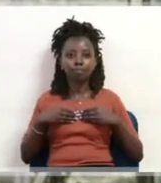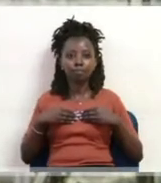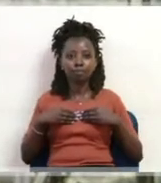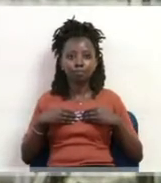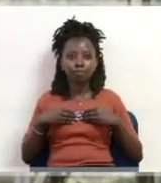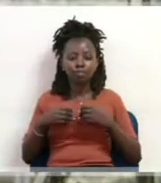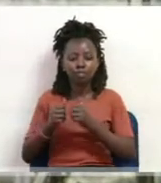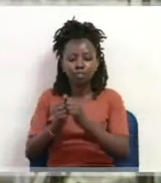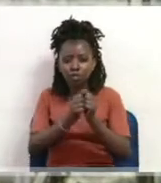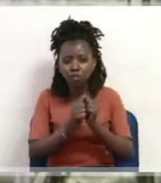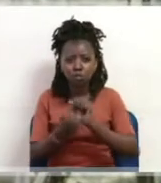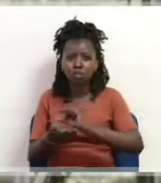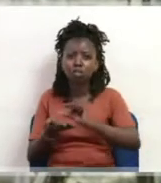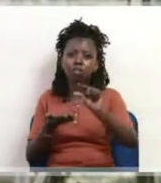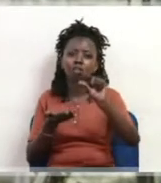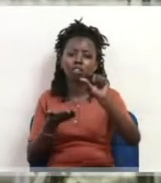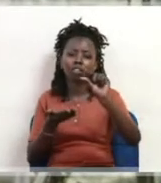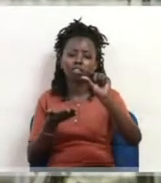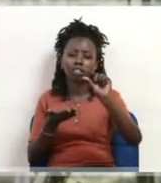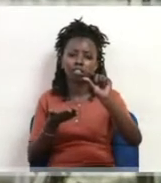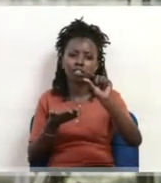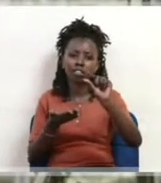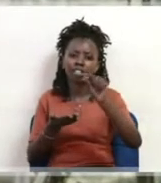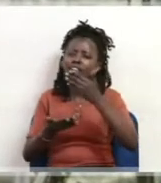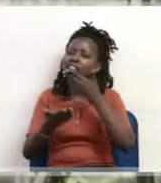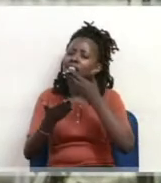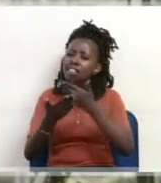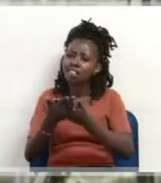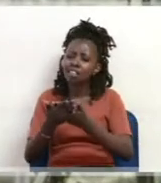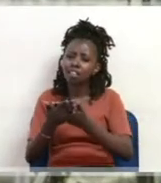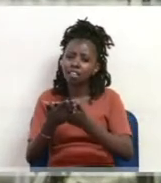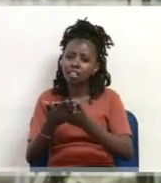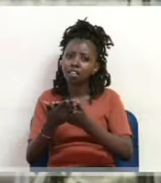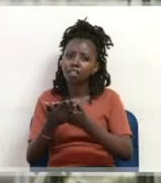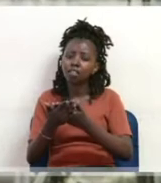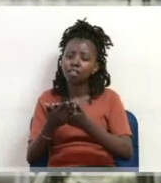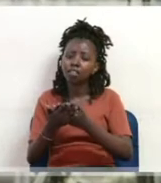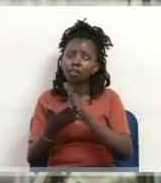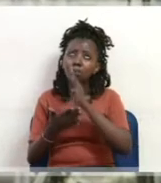with grace or gratefully. Be grateful about the future.